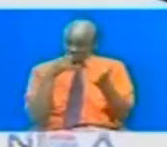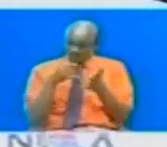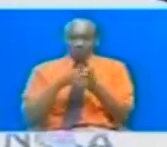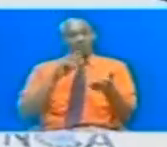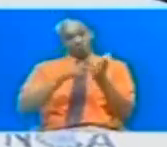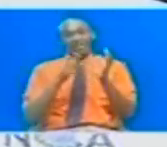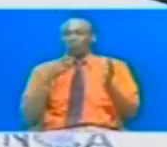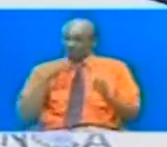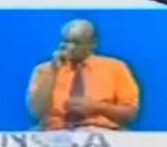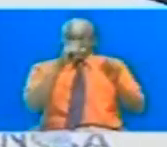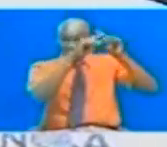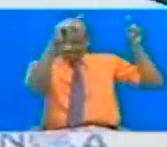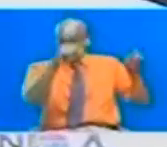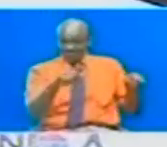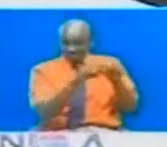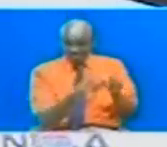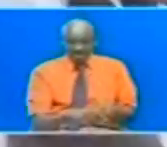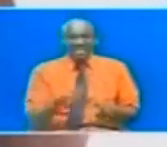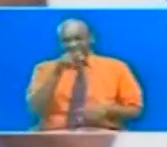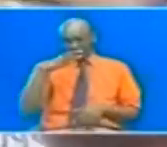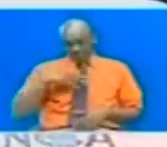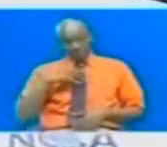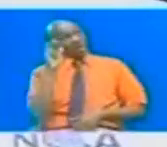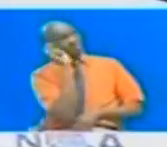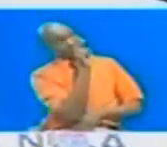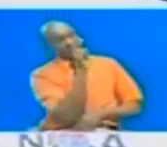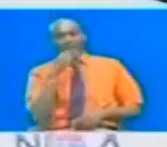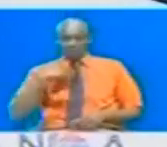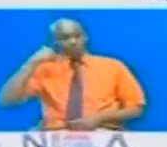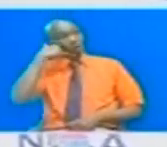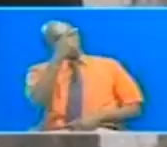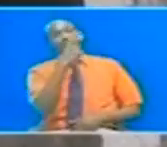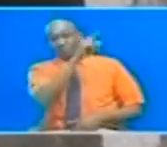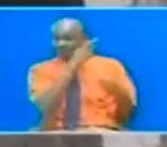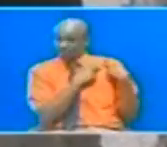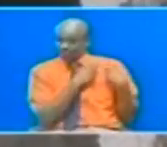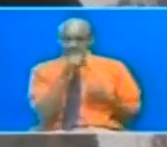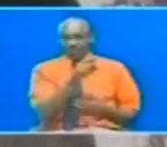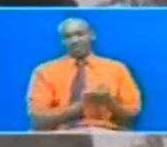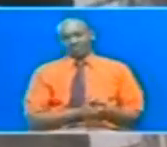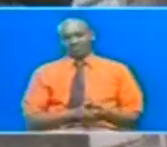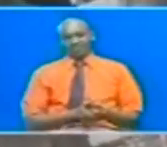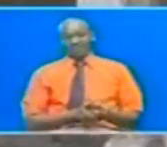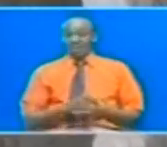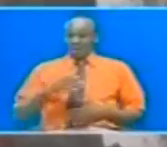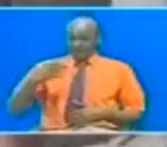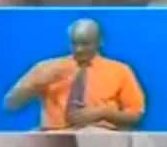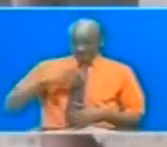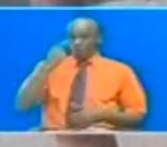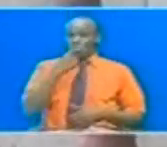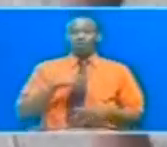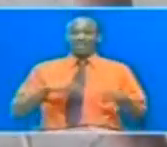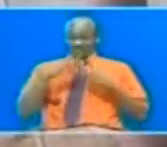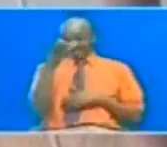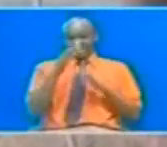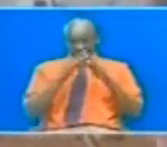see that body so that those professionals, we can hold them accountable. Tenants, on the other hand, have been accused